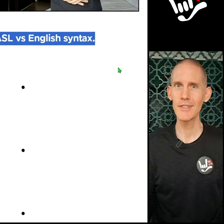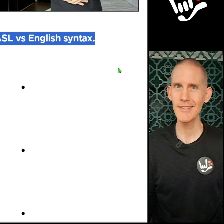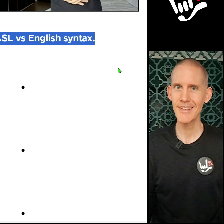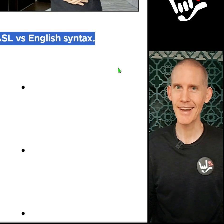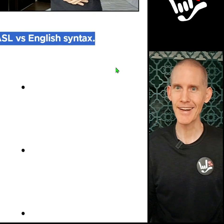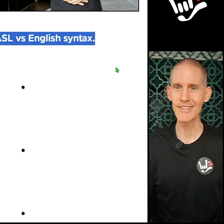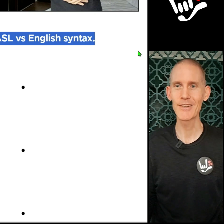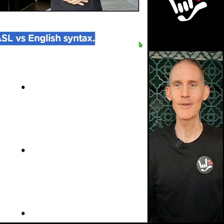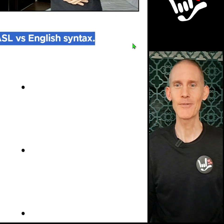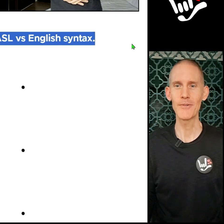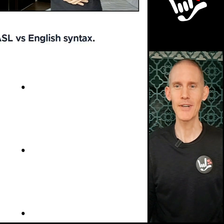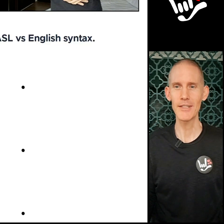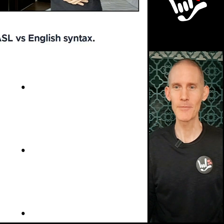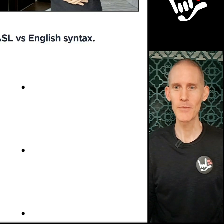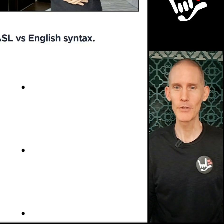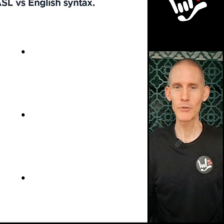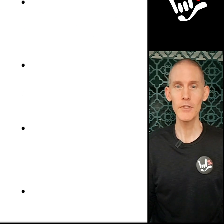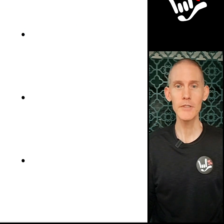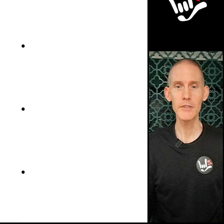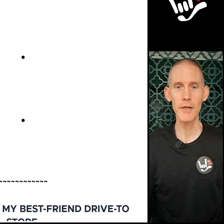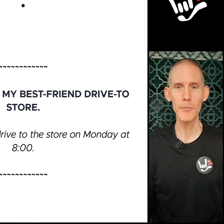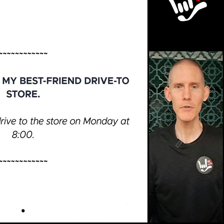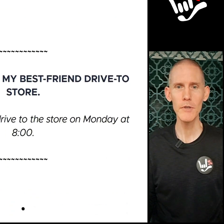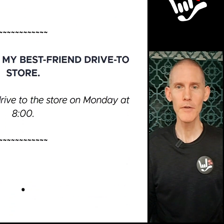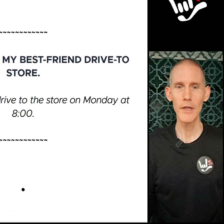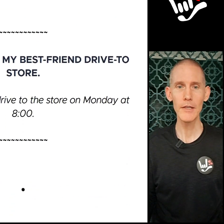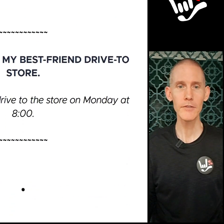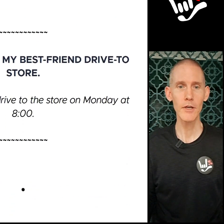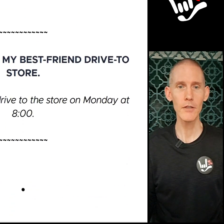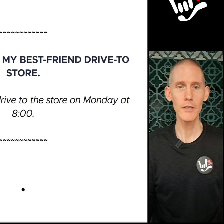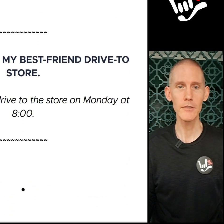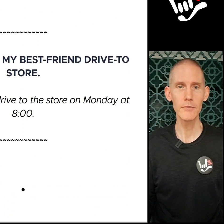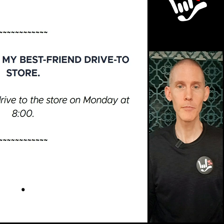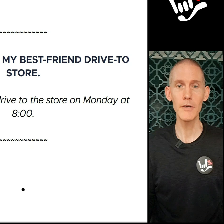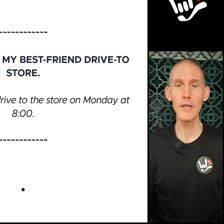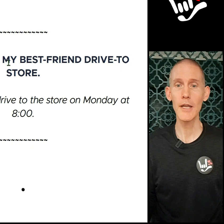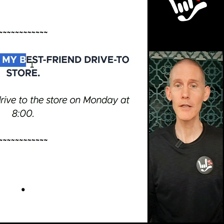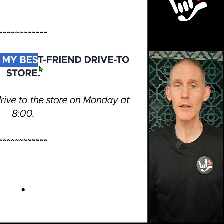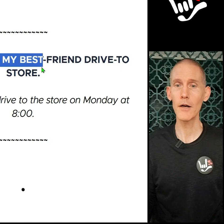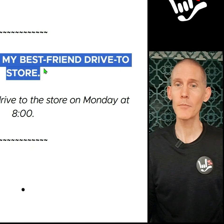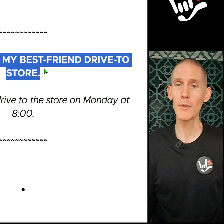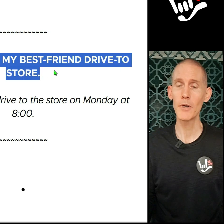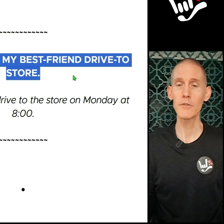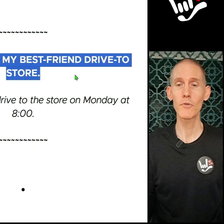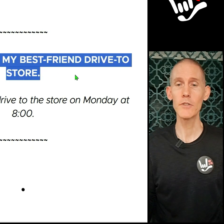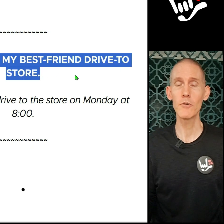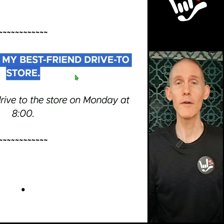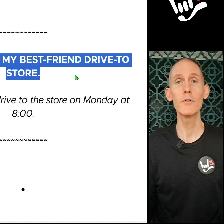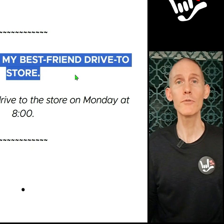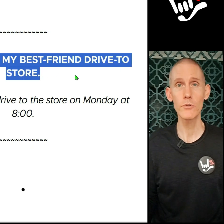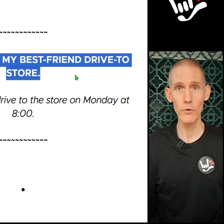English syntax, right? So in this example, the ASL is Monday 8 o'clock,